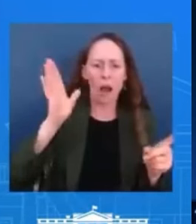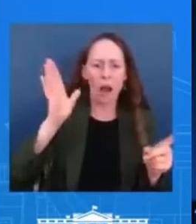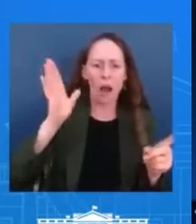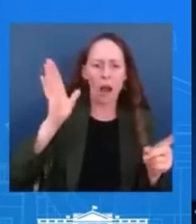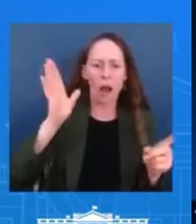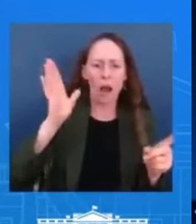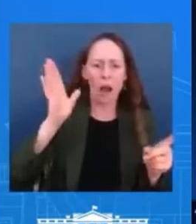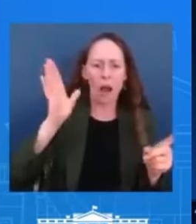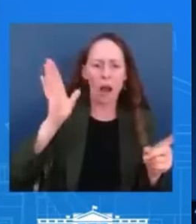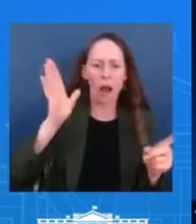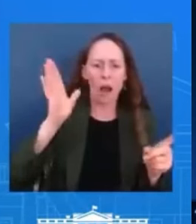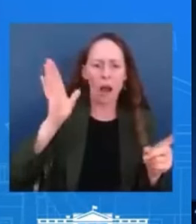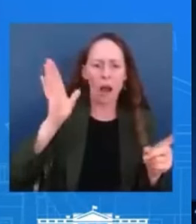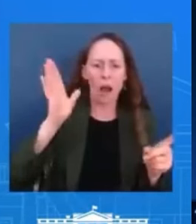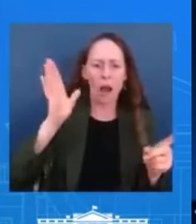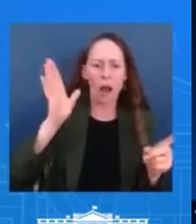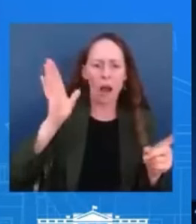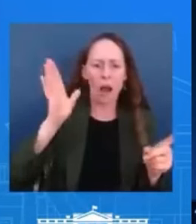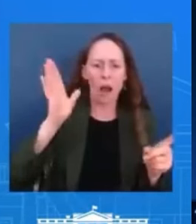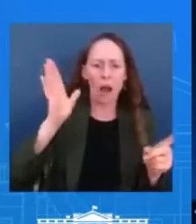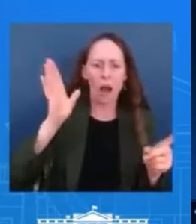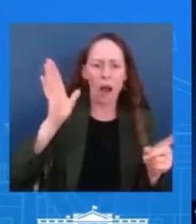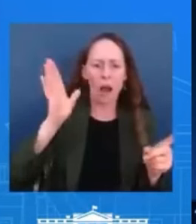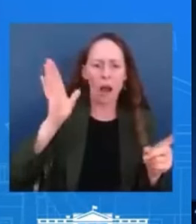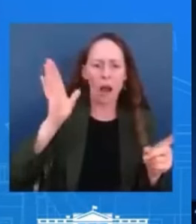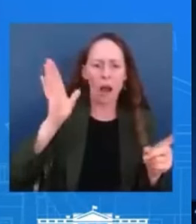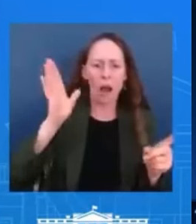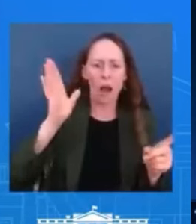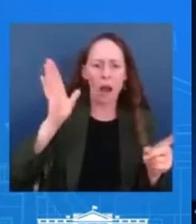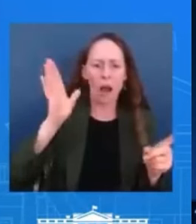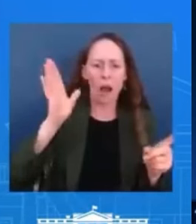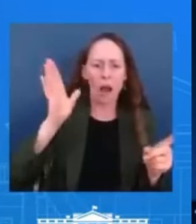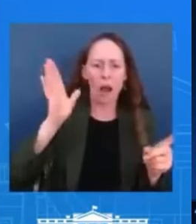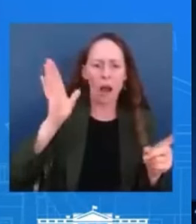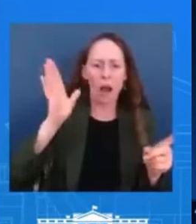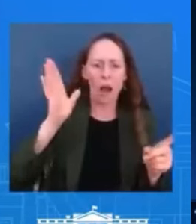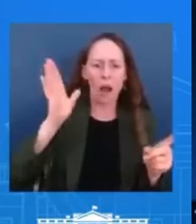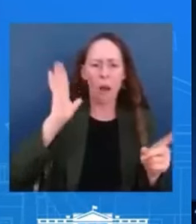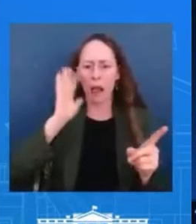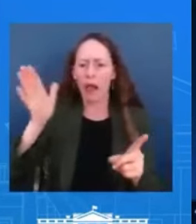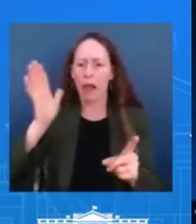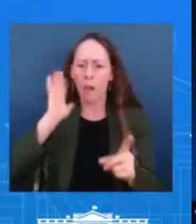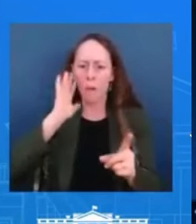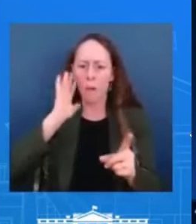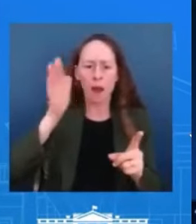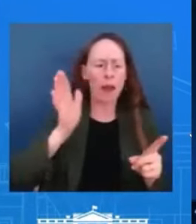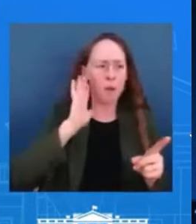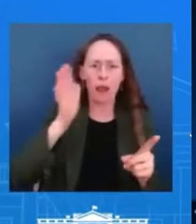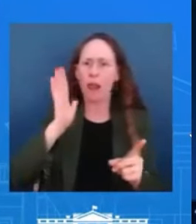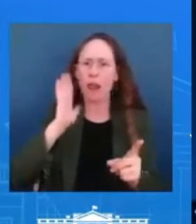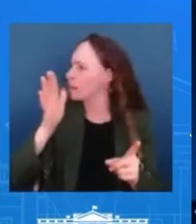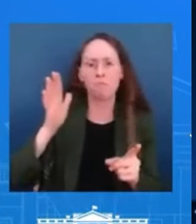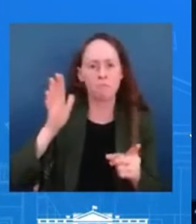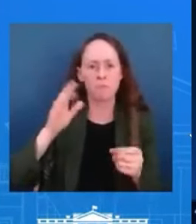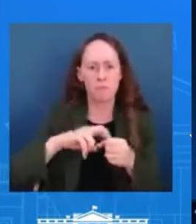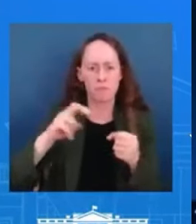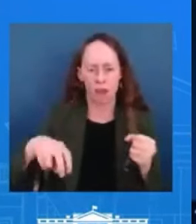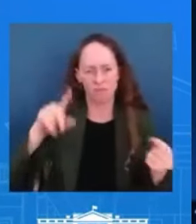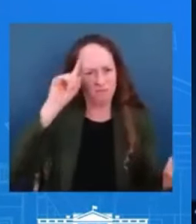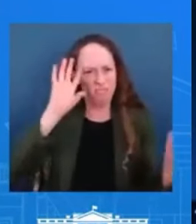with a lie, because once a lie is out there, who is going to believe you anymore? Asking me like two multiple questions